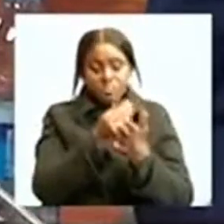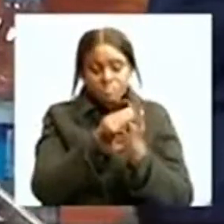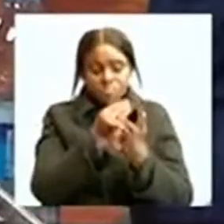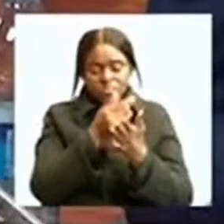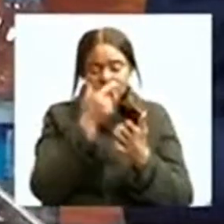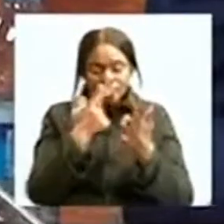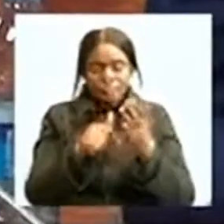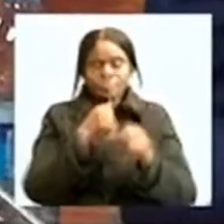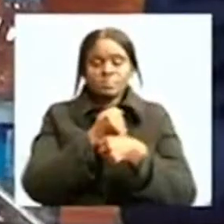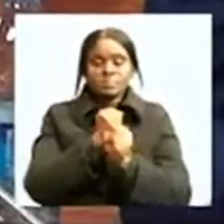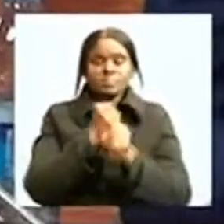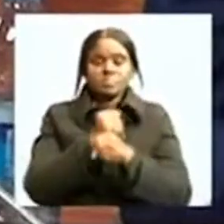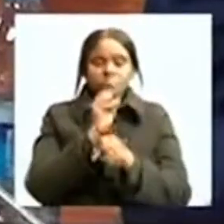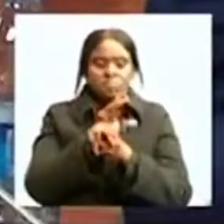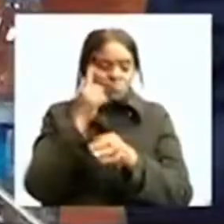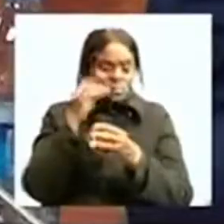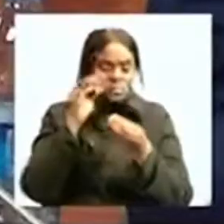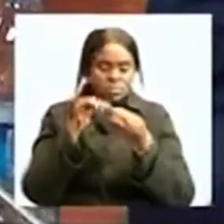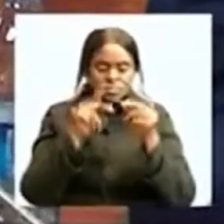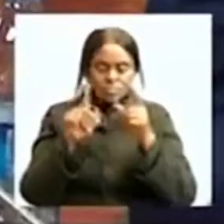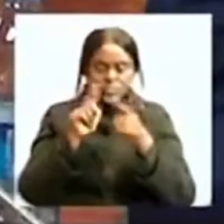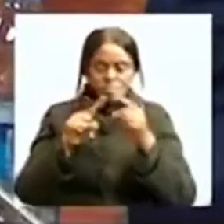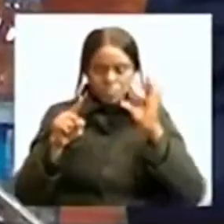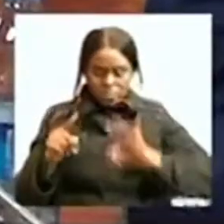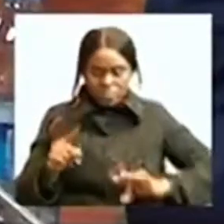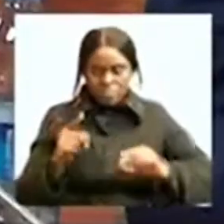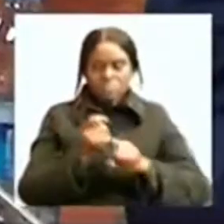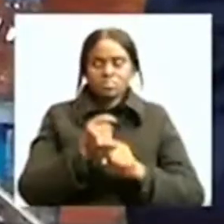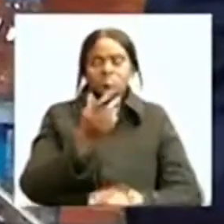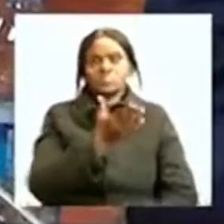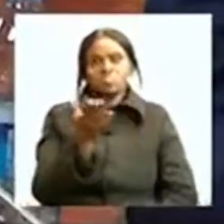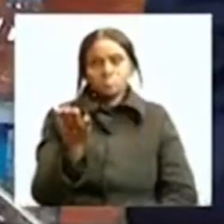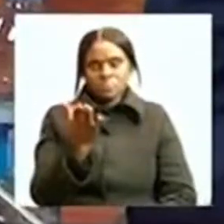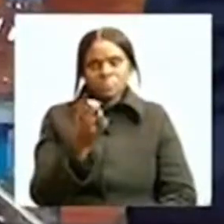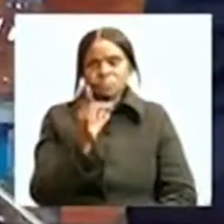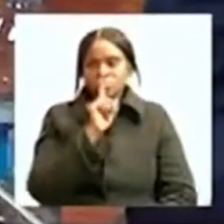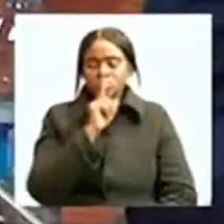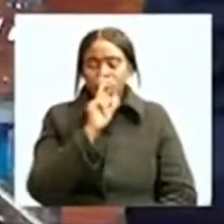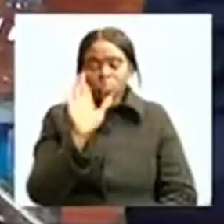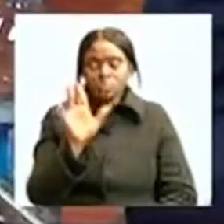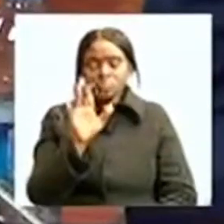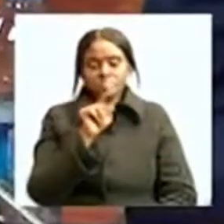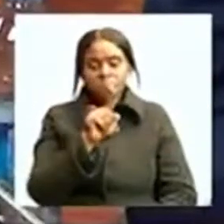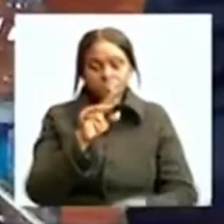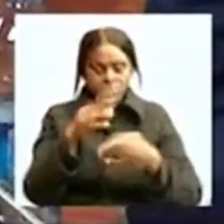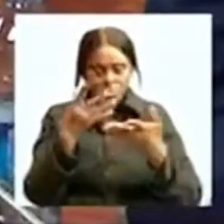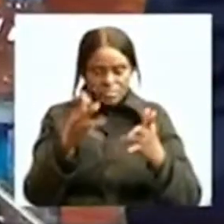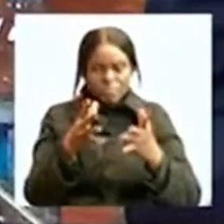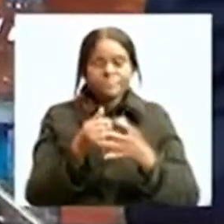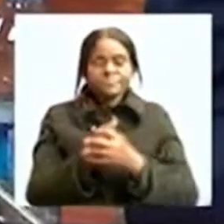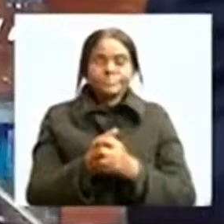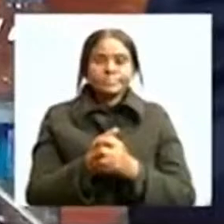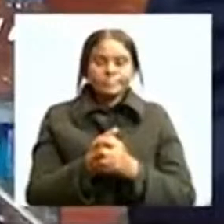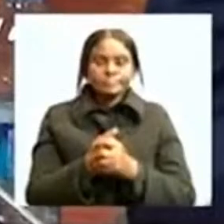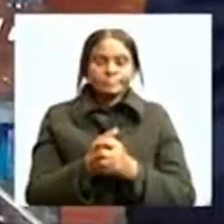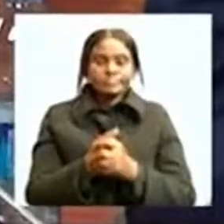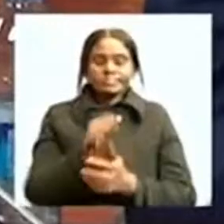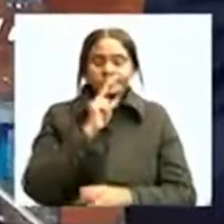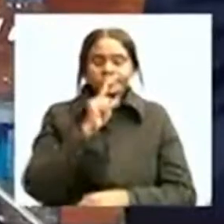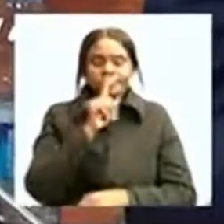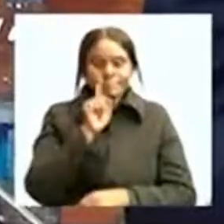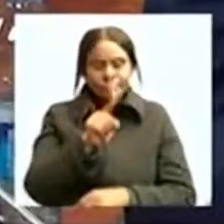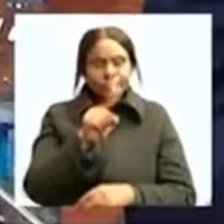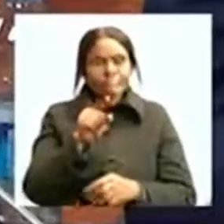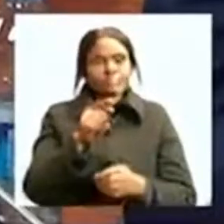made available for more people to benefit from them, and the fact that indeed they're provided at really